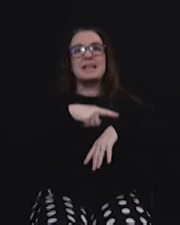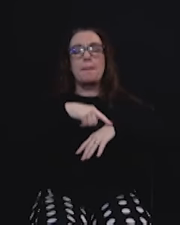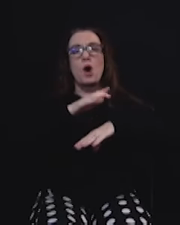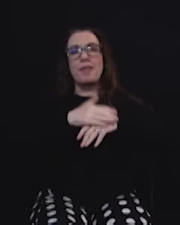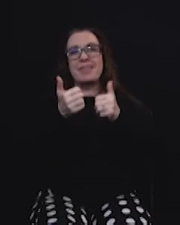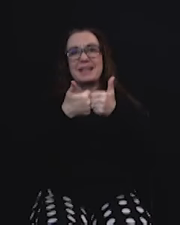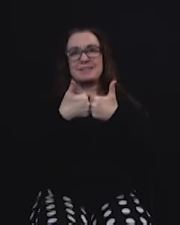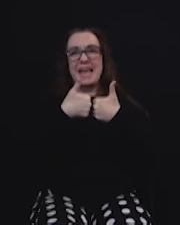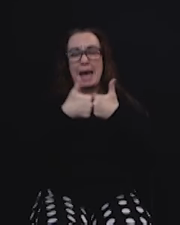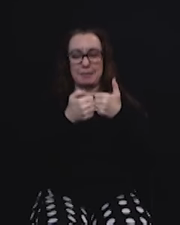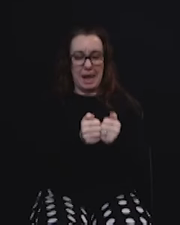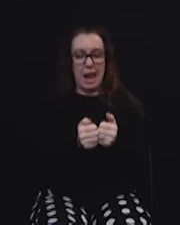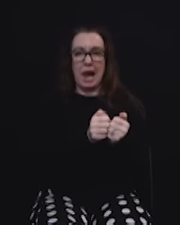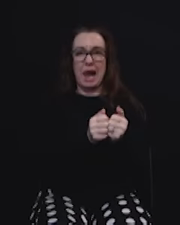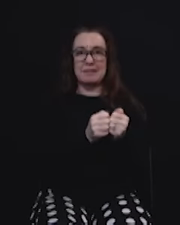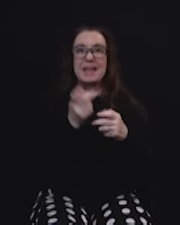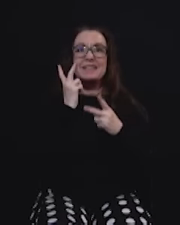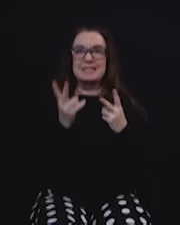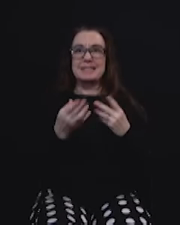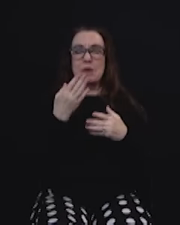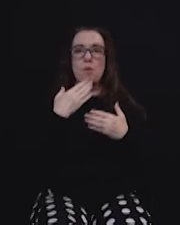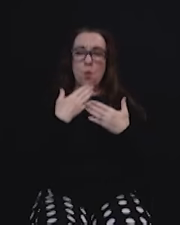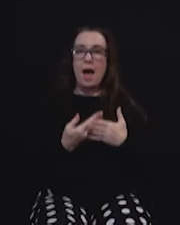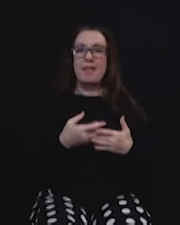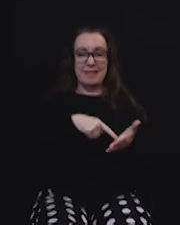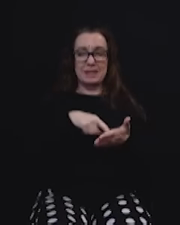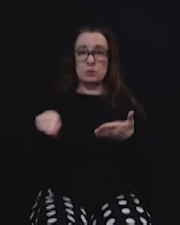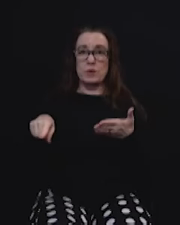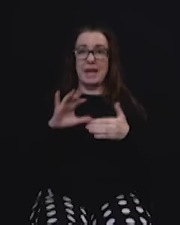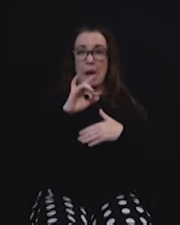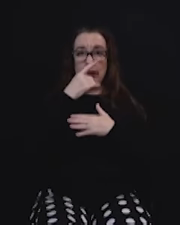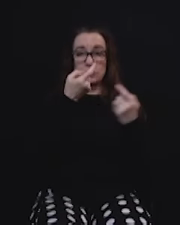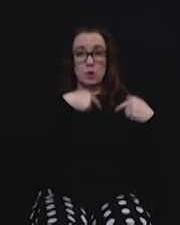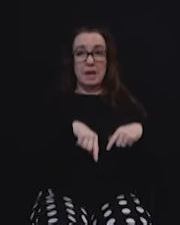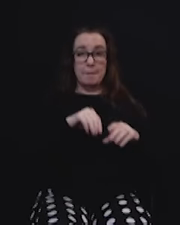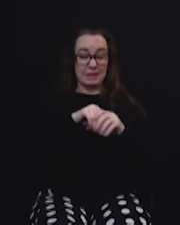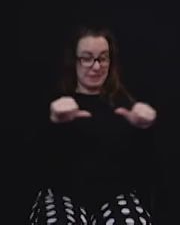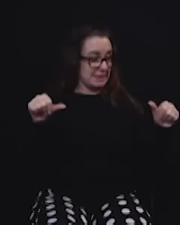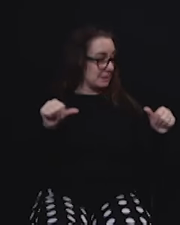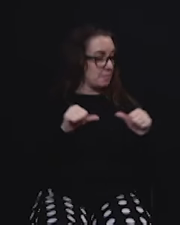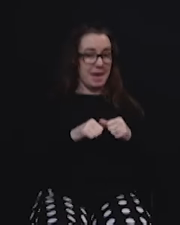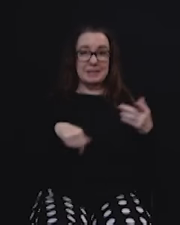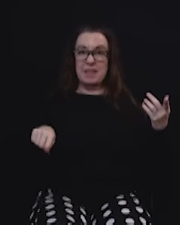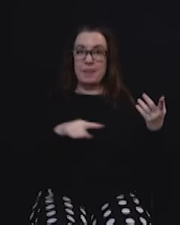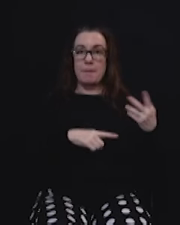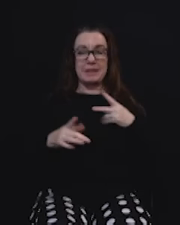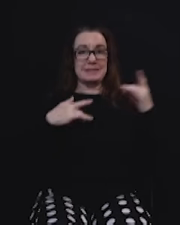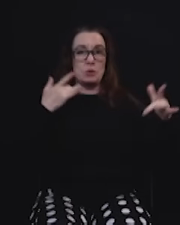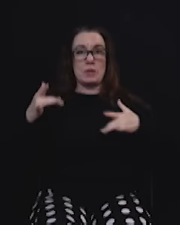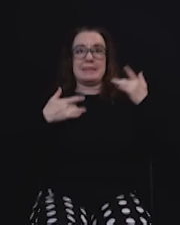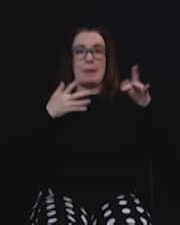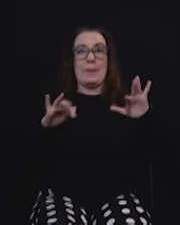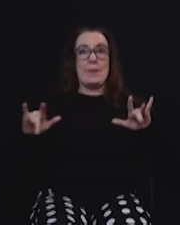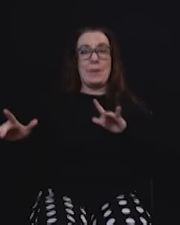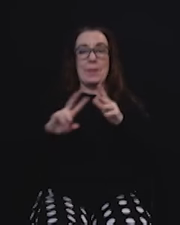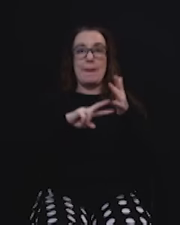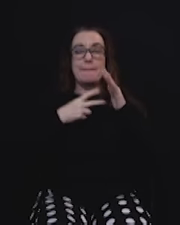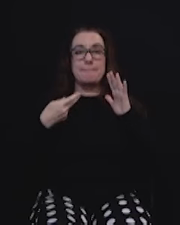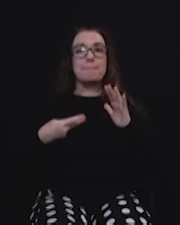as it is, but they relate to it and see it well. And this week, I know kids are going to come into this space, and they're going to be so excited about what this means